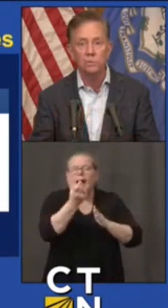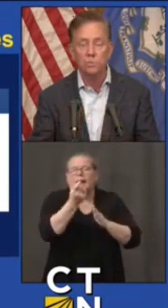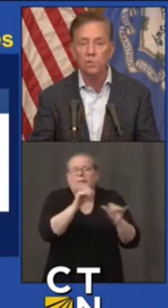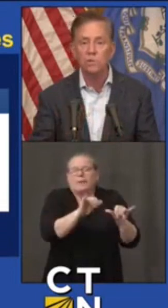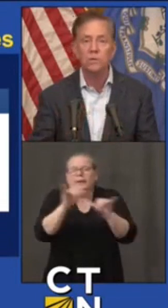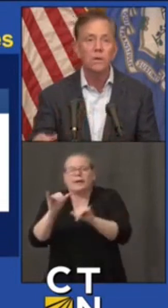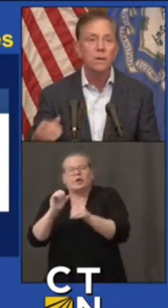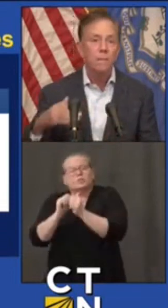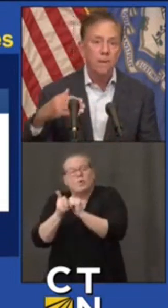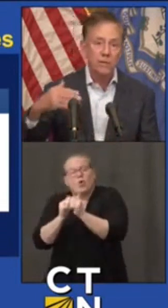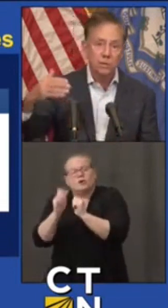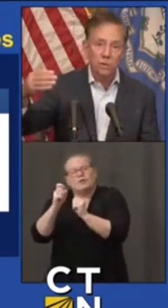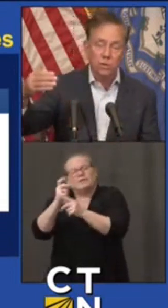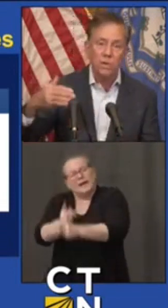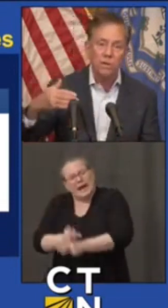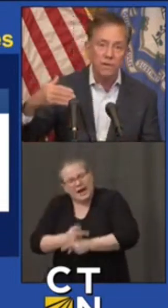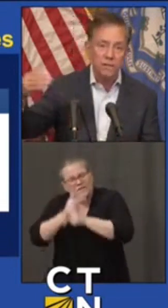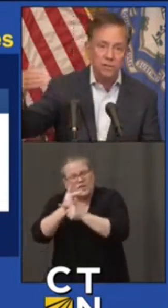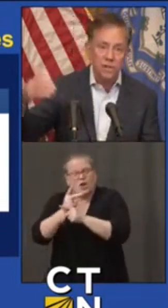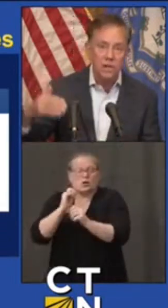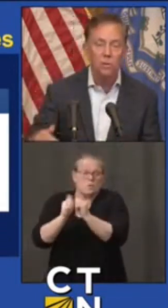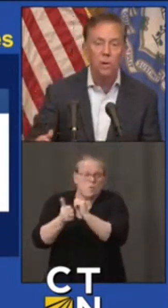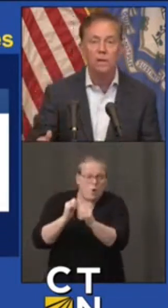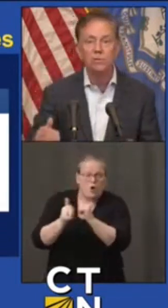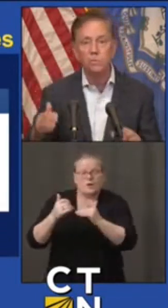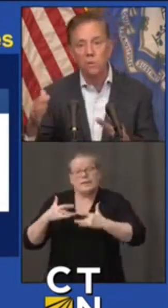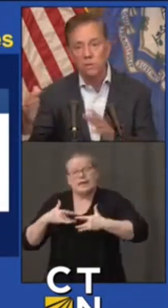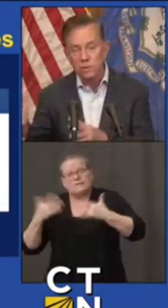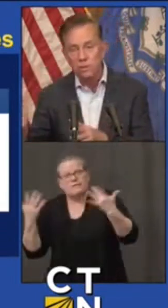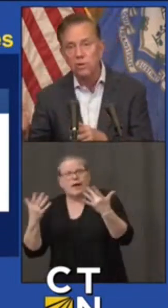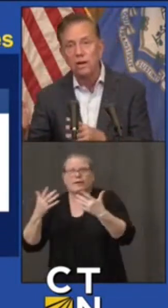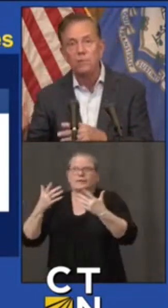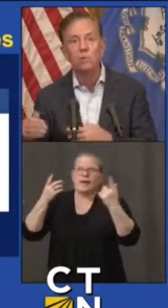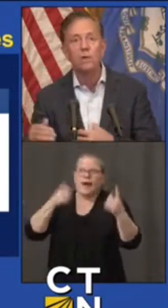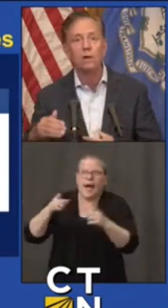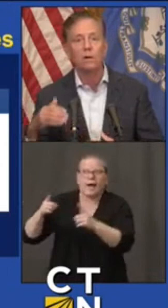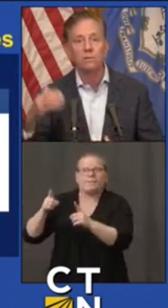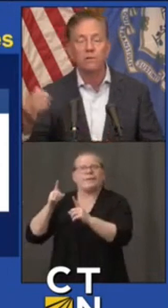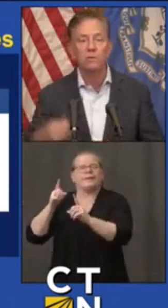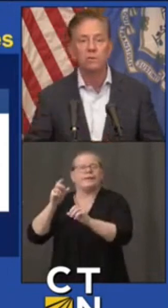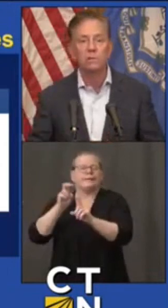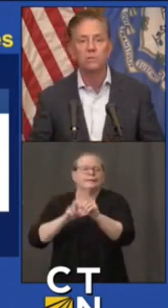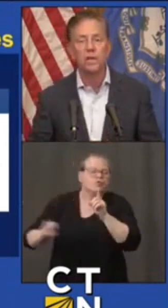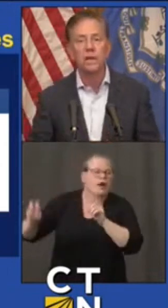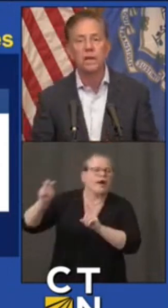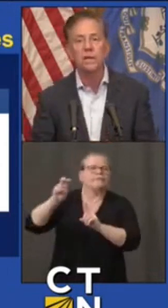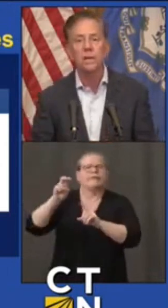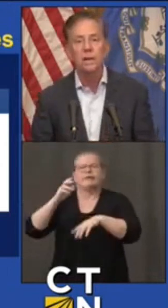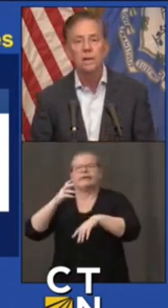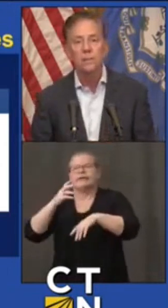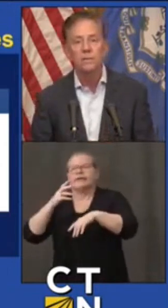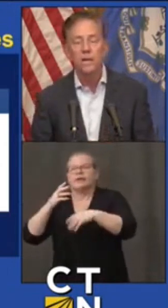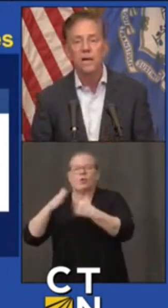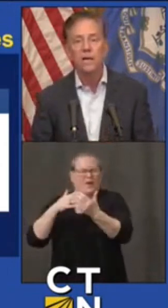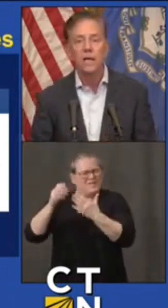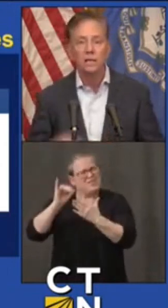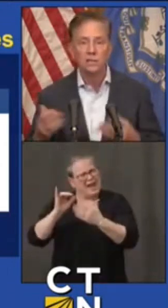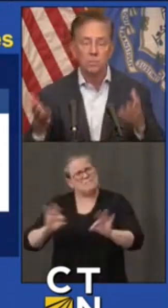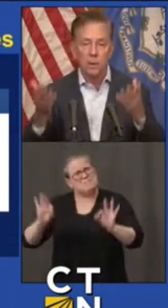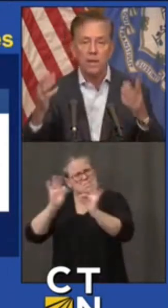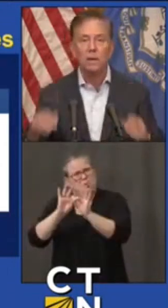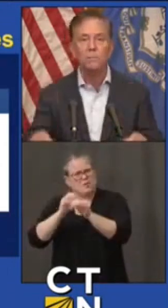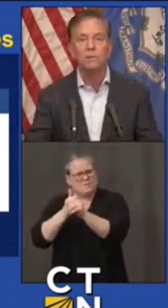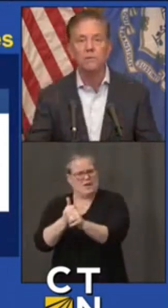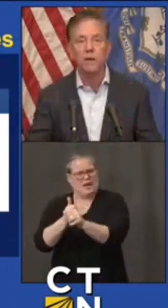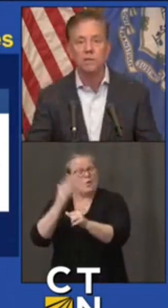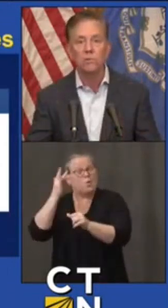your sports. Make sure that all the events in and around sports, the travel there, if there's stay, because that, again, can